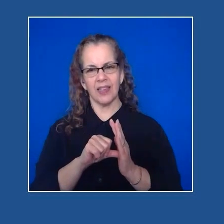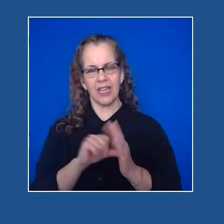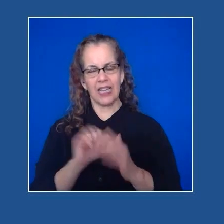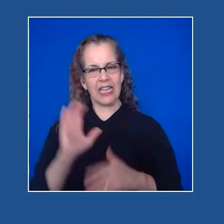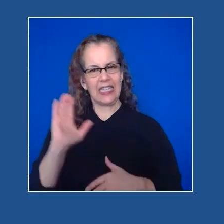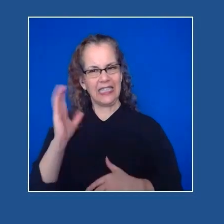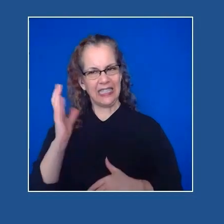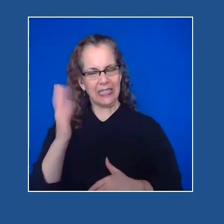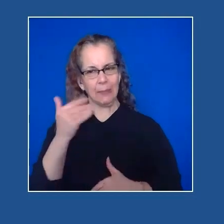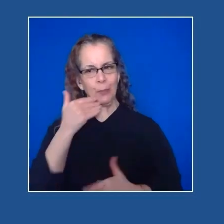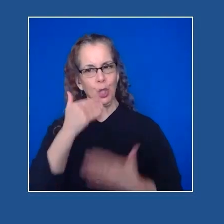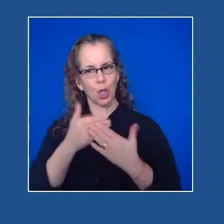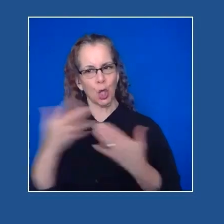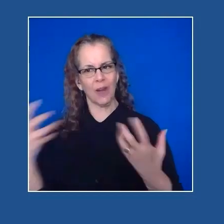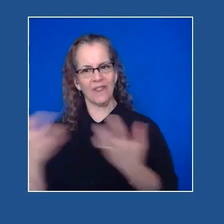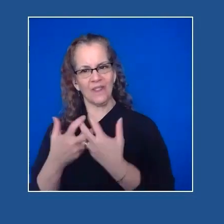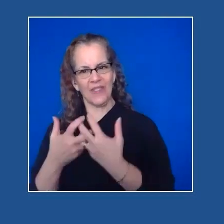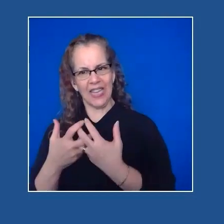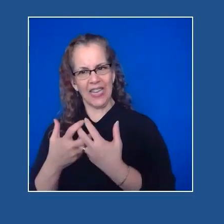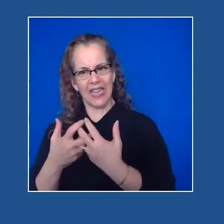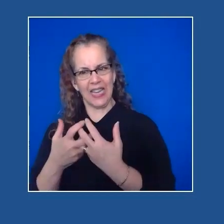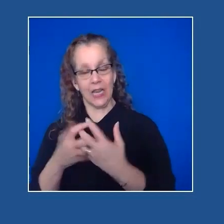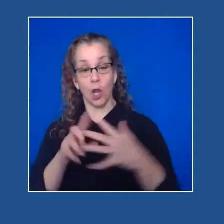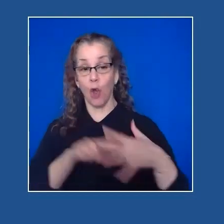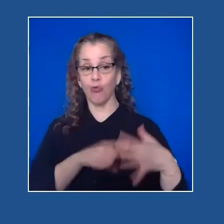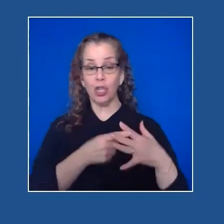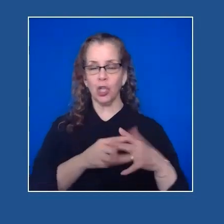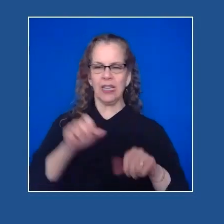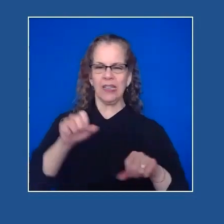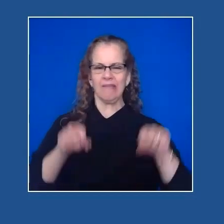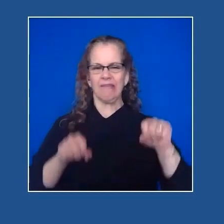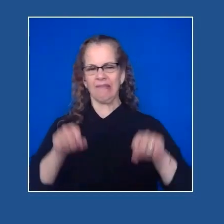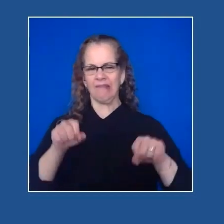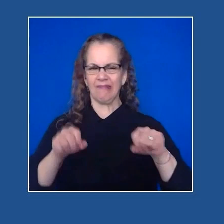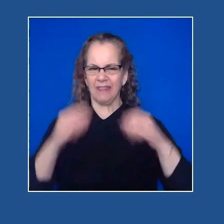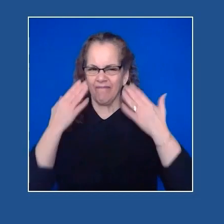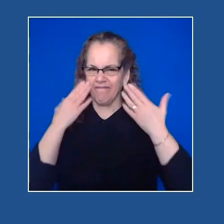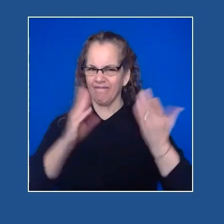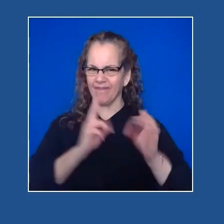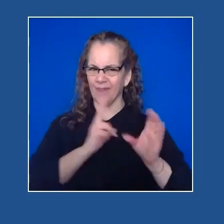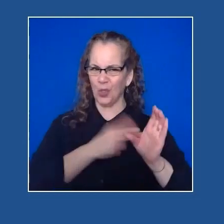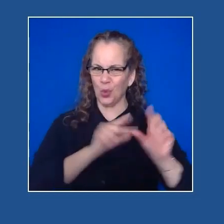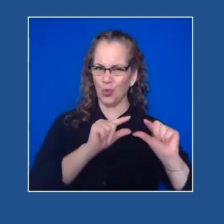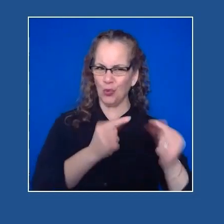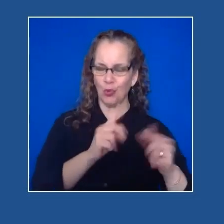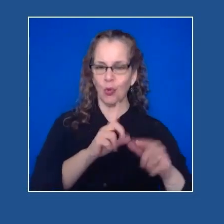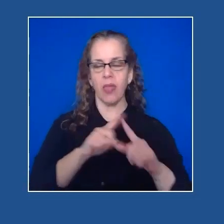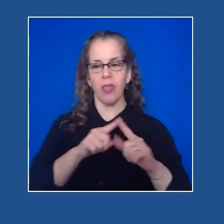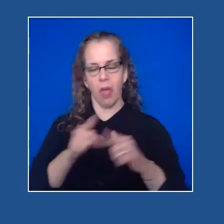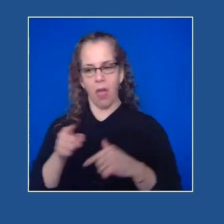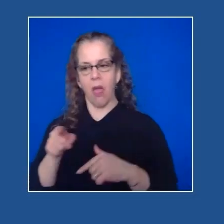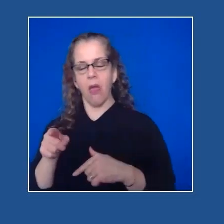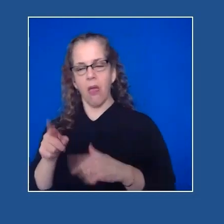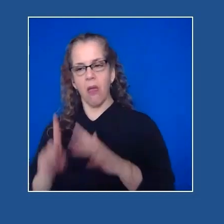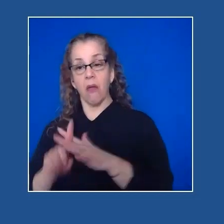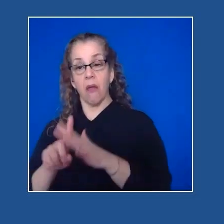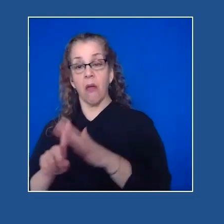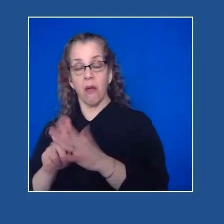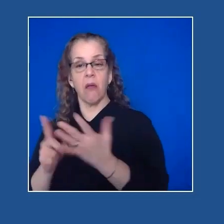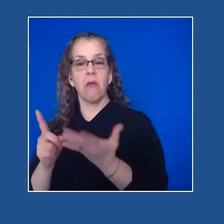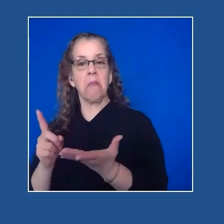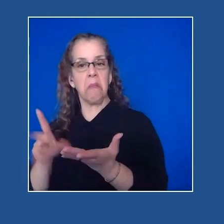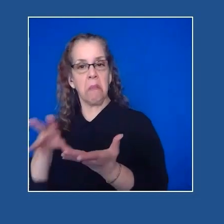had expressed ambivalence about joining. And our outcomes, our preliminary outcomes of feasibility, acceptability, and